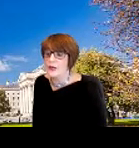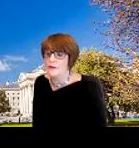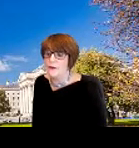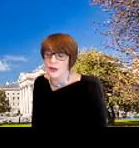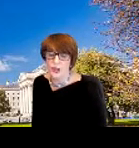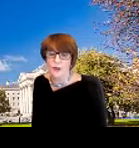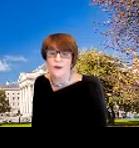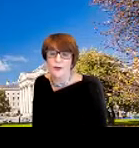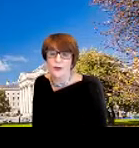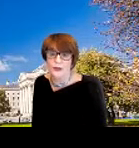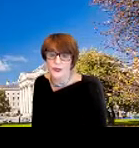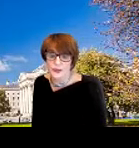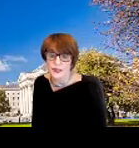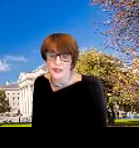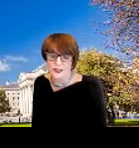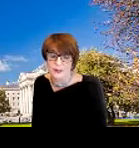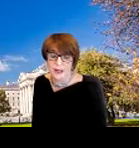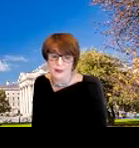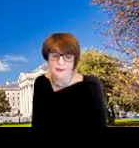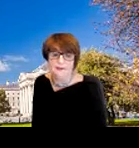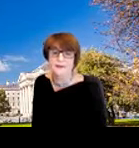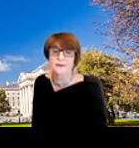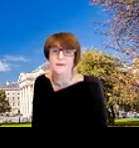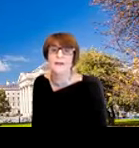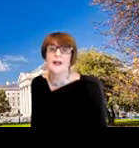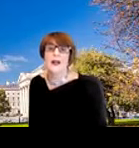other information from other sources as well.